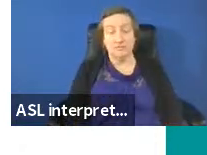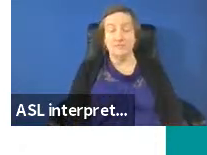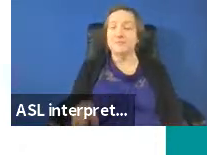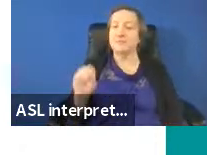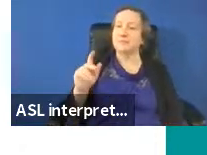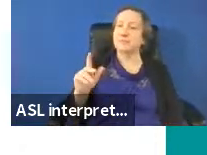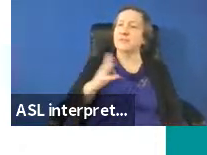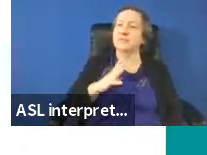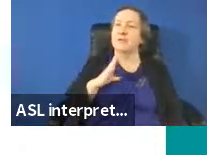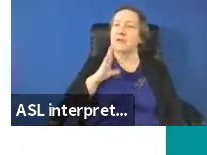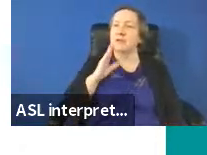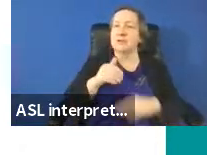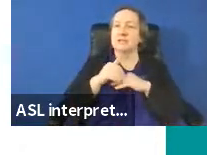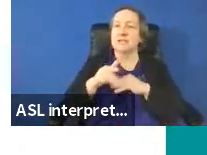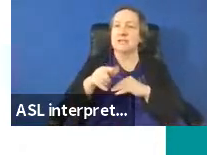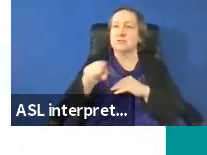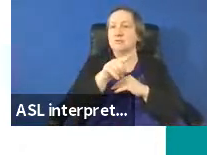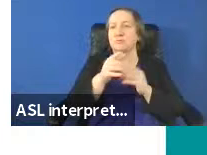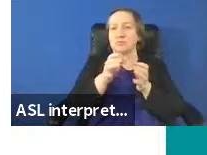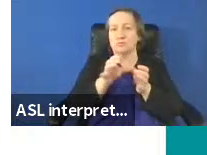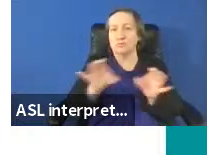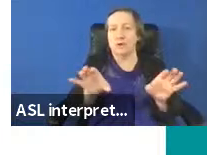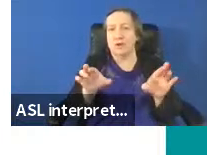Okay, sending you all to your breakout rooms now.